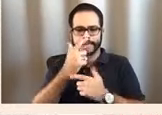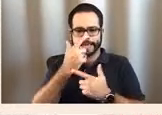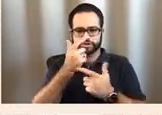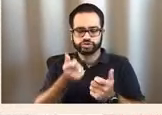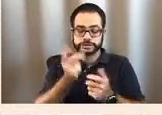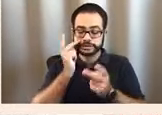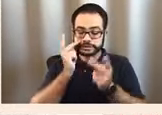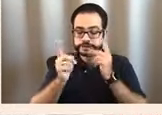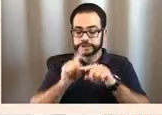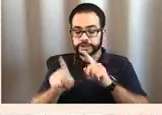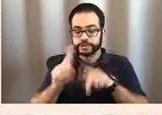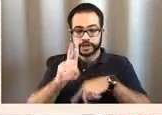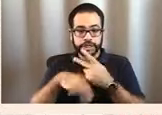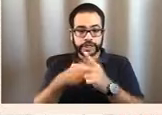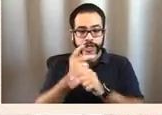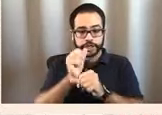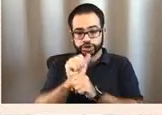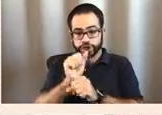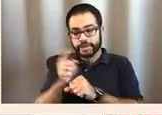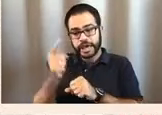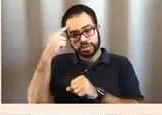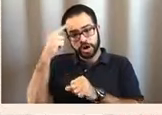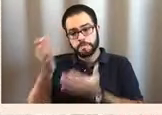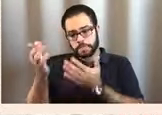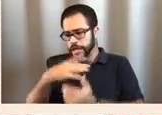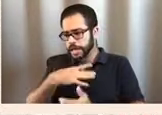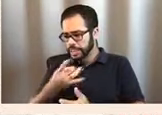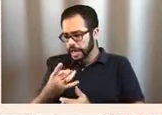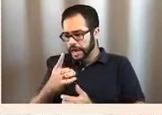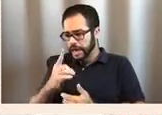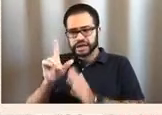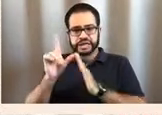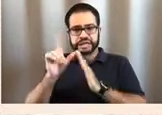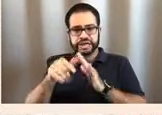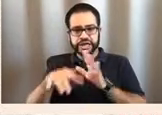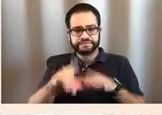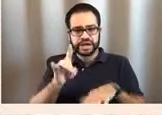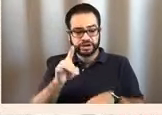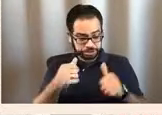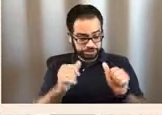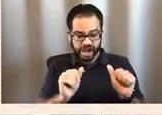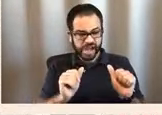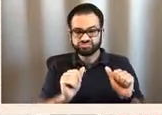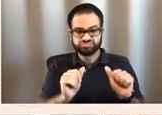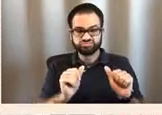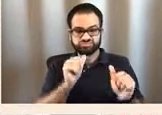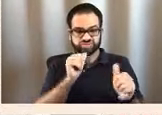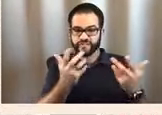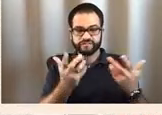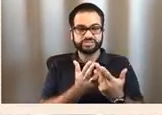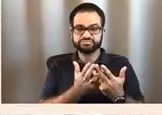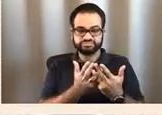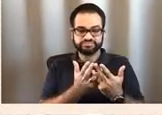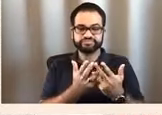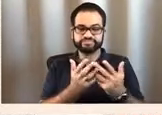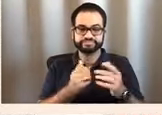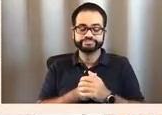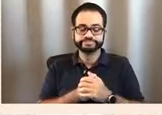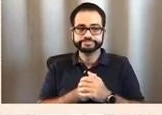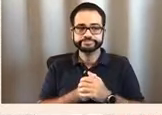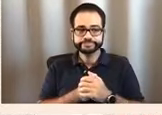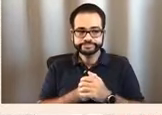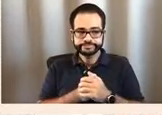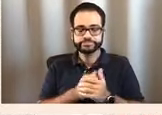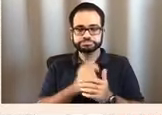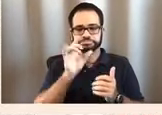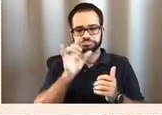they liked something and then found out when they actually tried it that it was not for them. So that's kind of basically